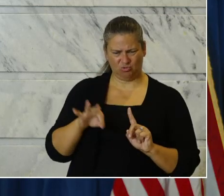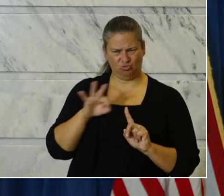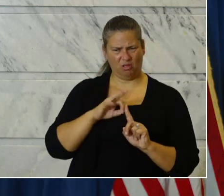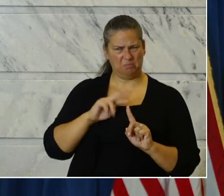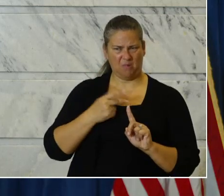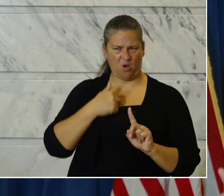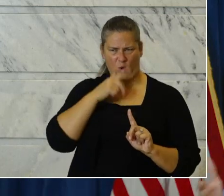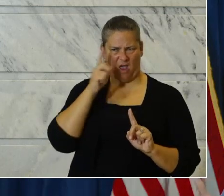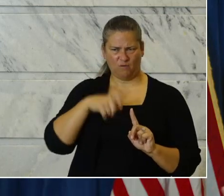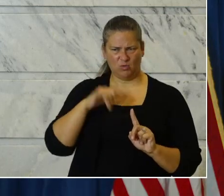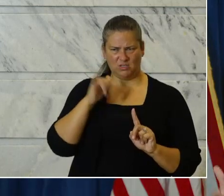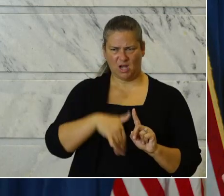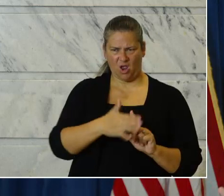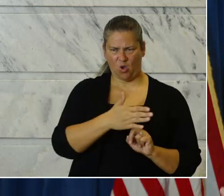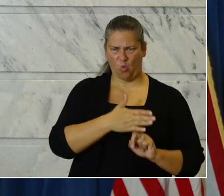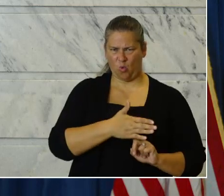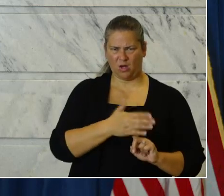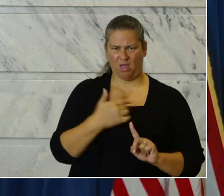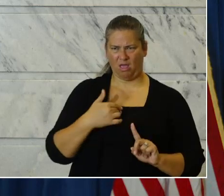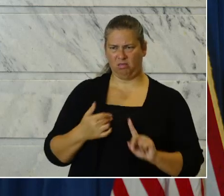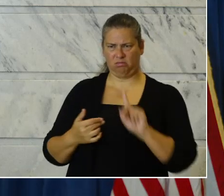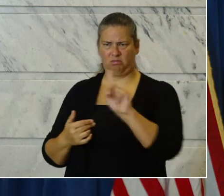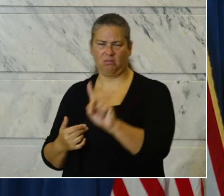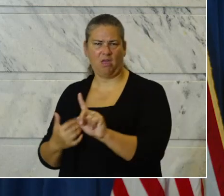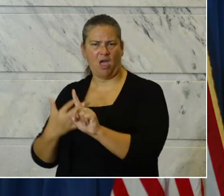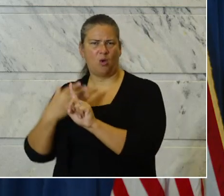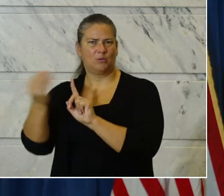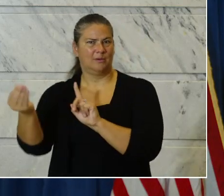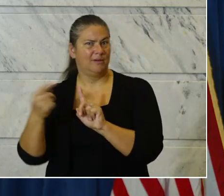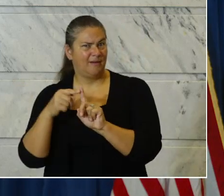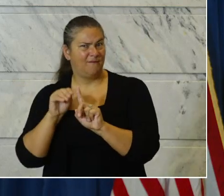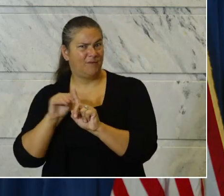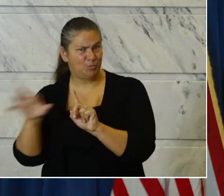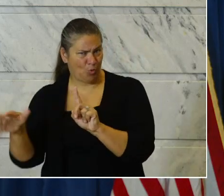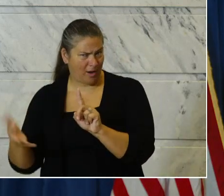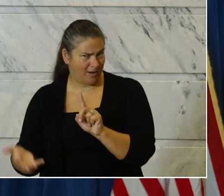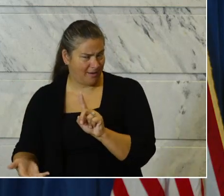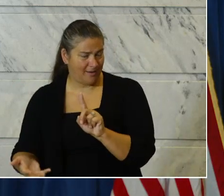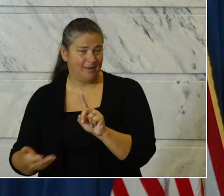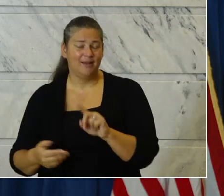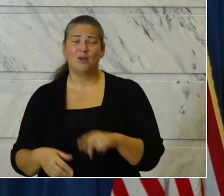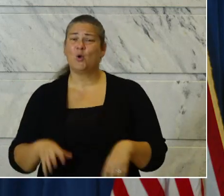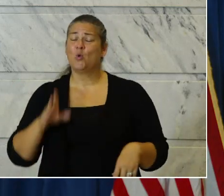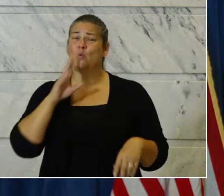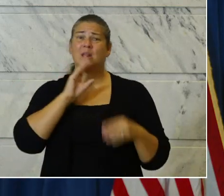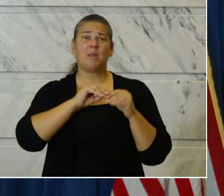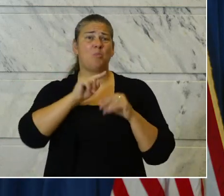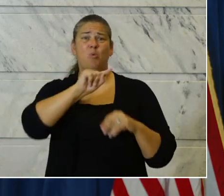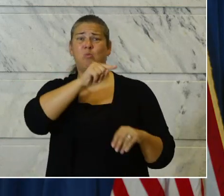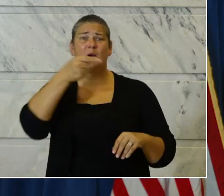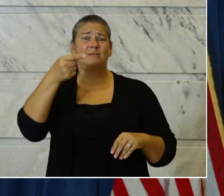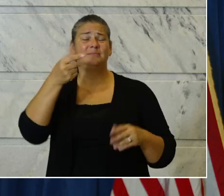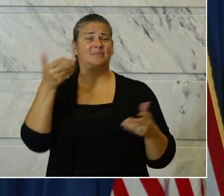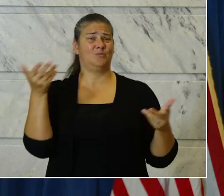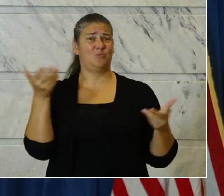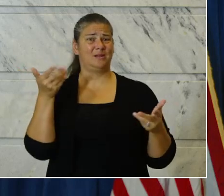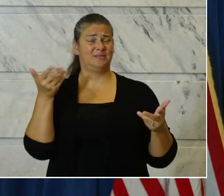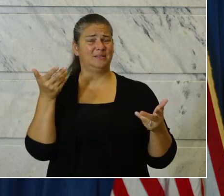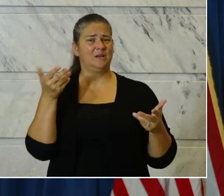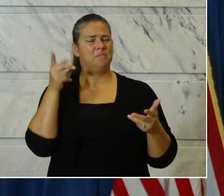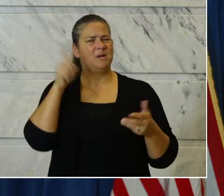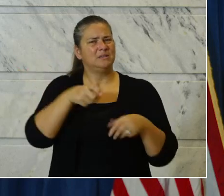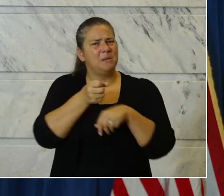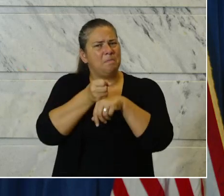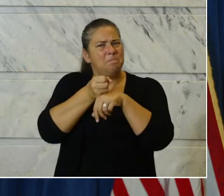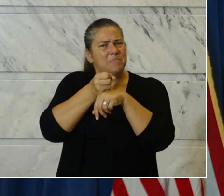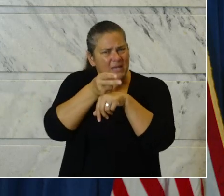anymore. Again, that's spreading the virus. The number one thing here is about beating the virus. And if